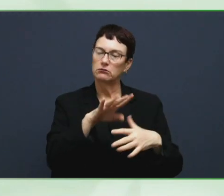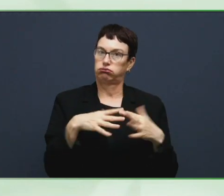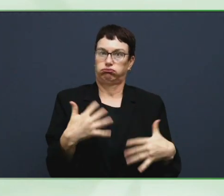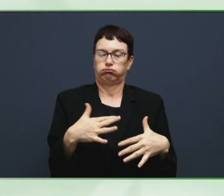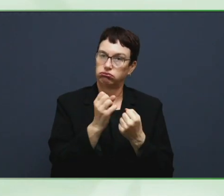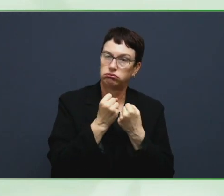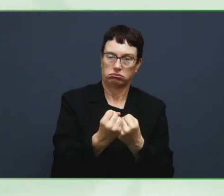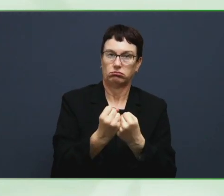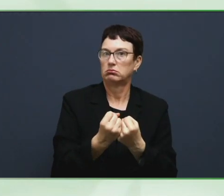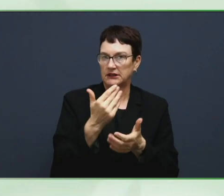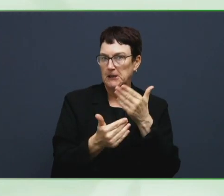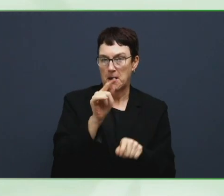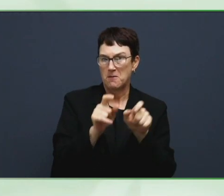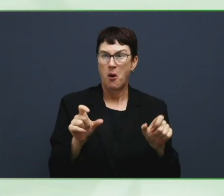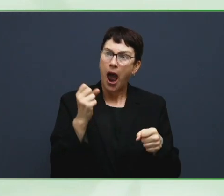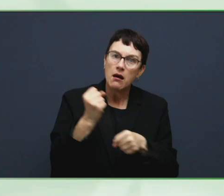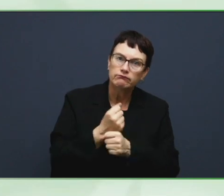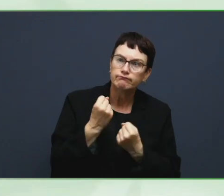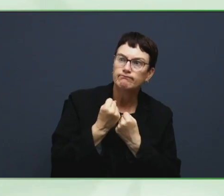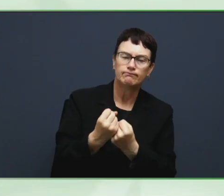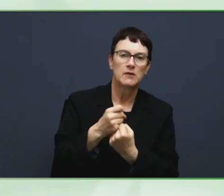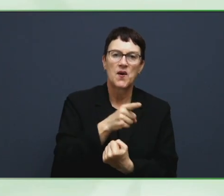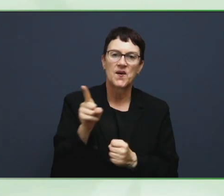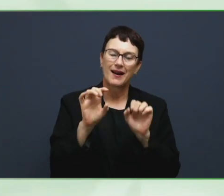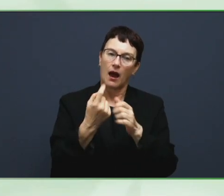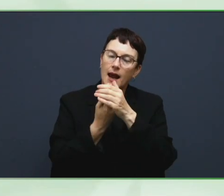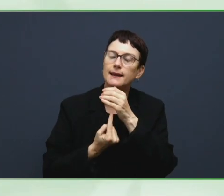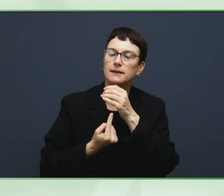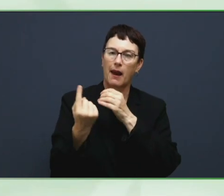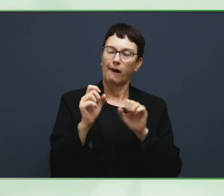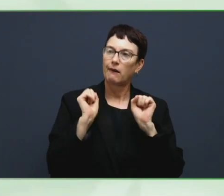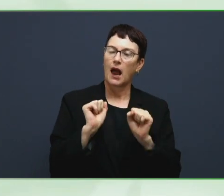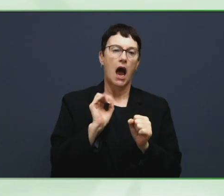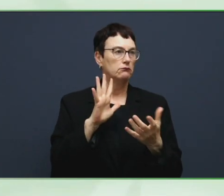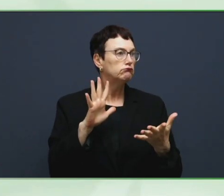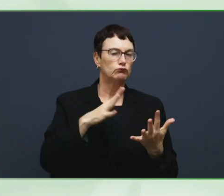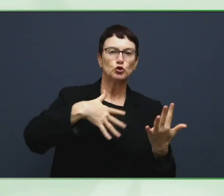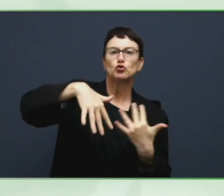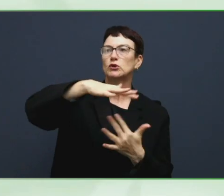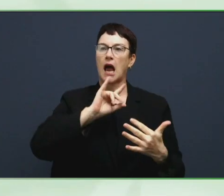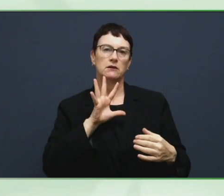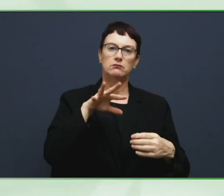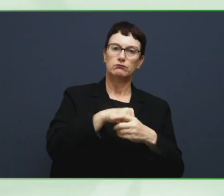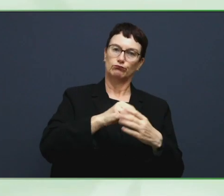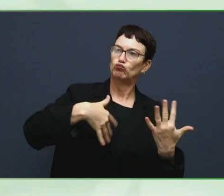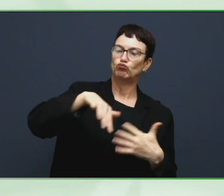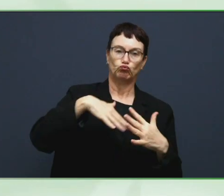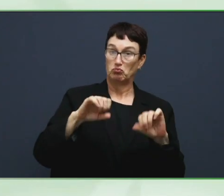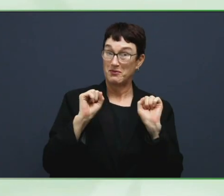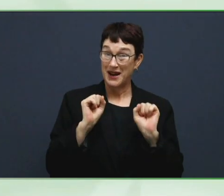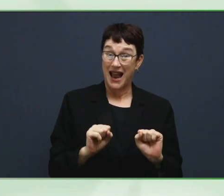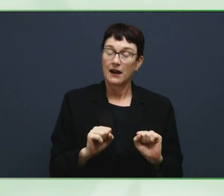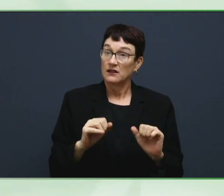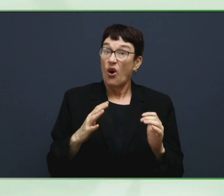greater independence, inclusion, and participation in society. However, despite the immense potential of these